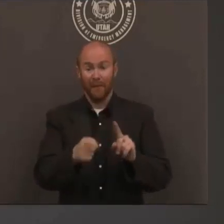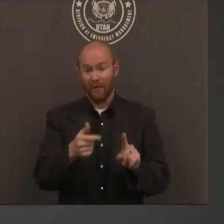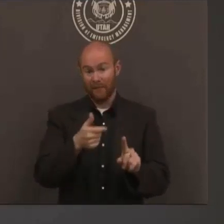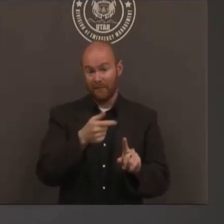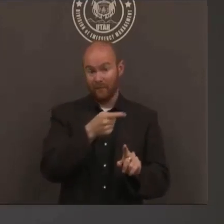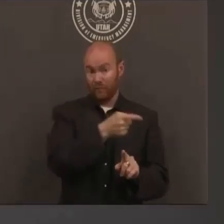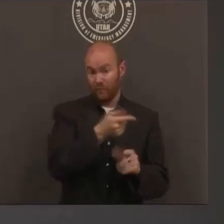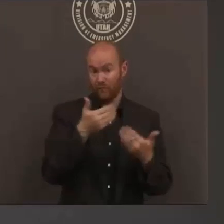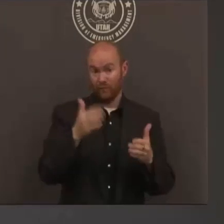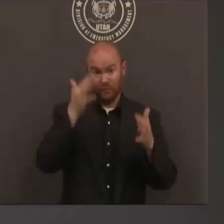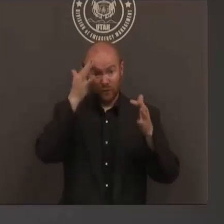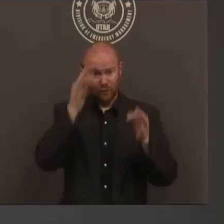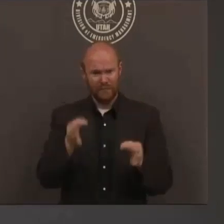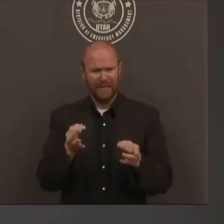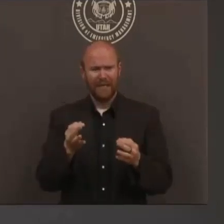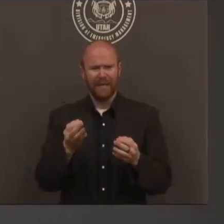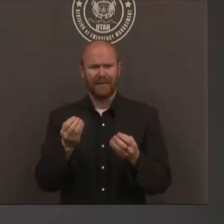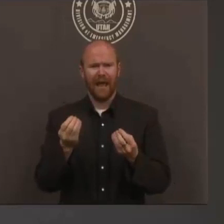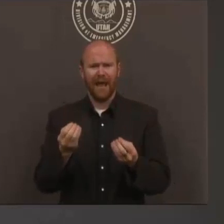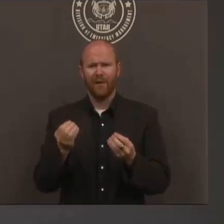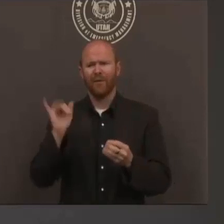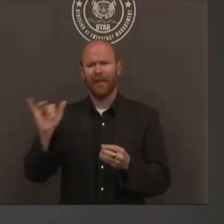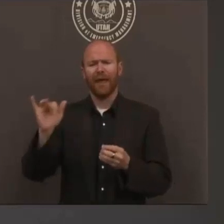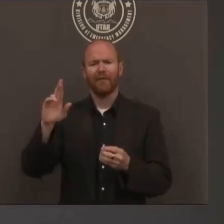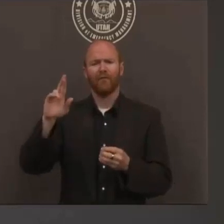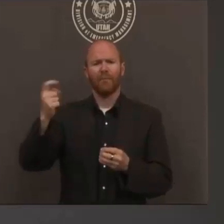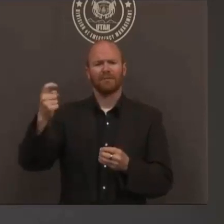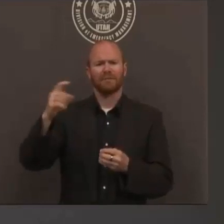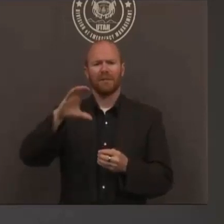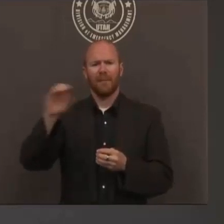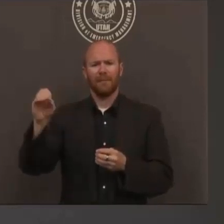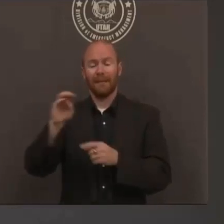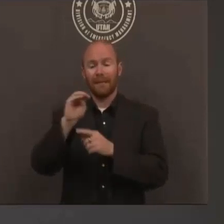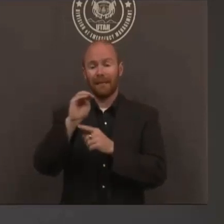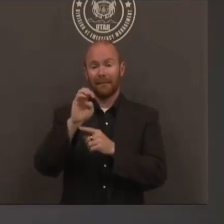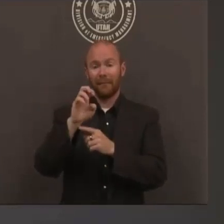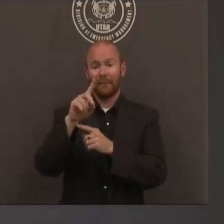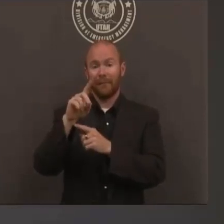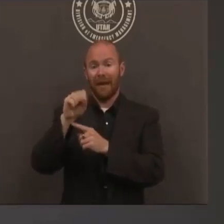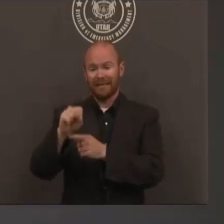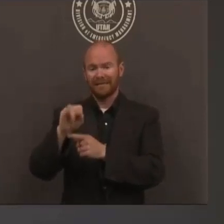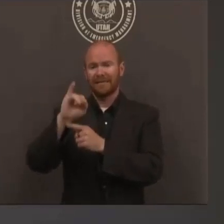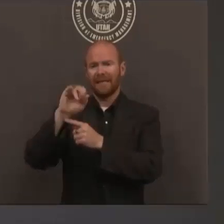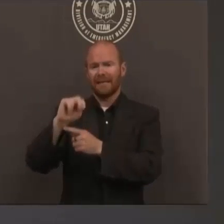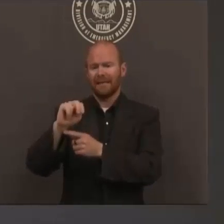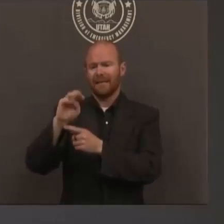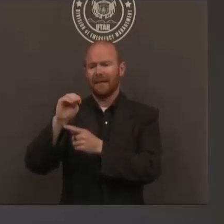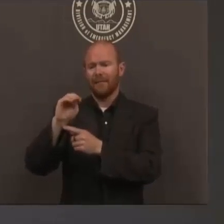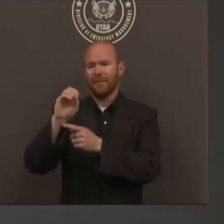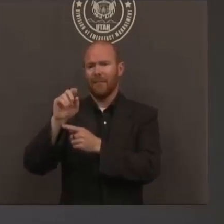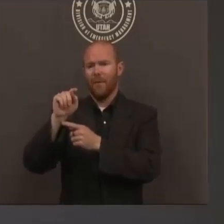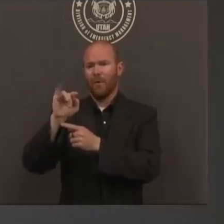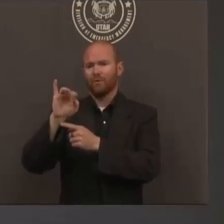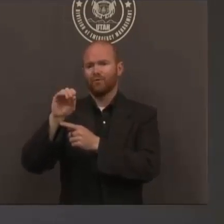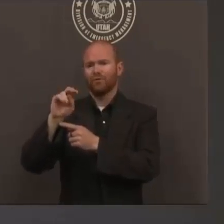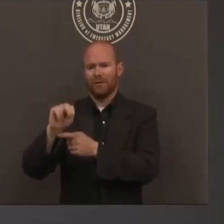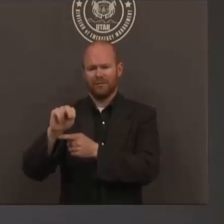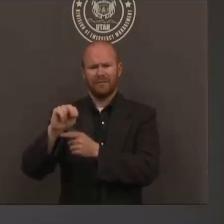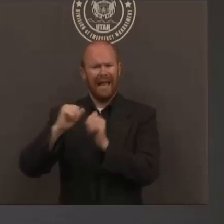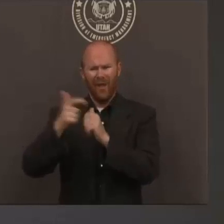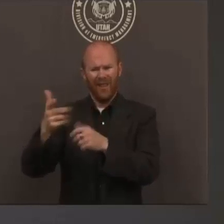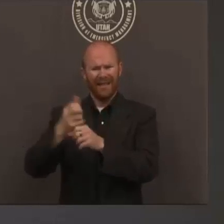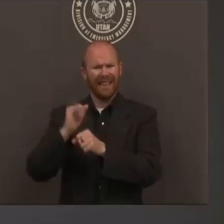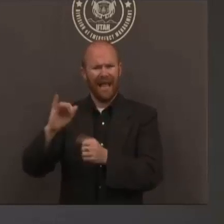able to determine how this pharmacy company, Meds in Motion, ended up with the contract with the state to supply